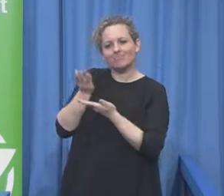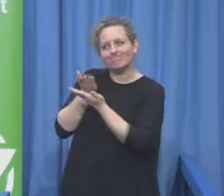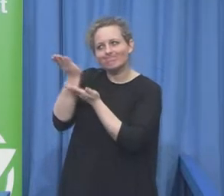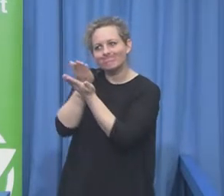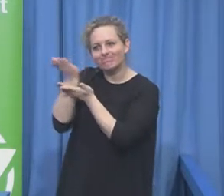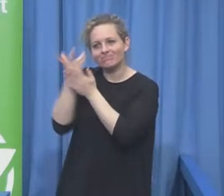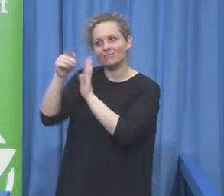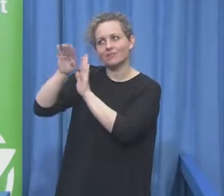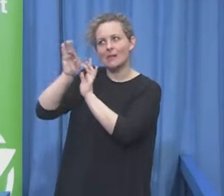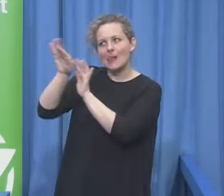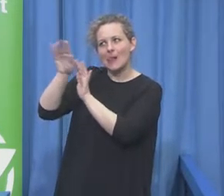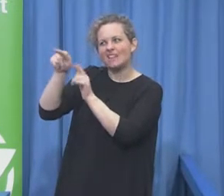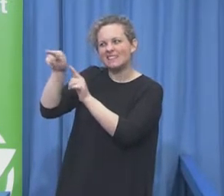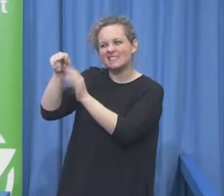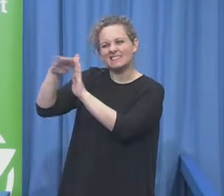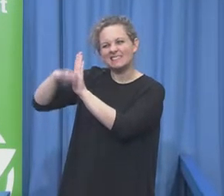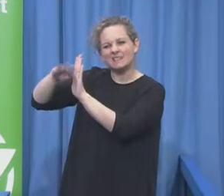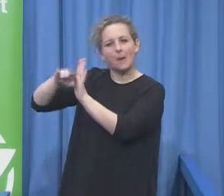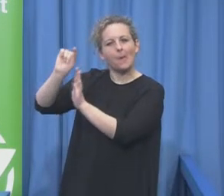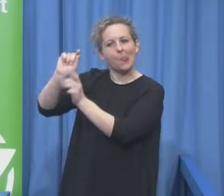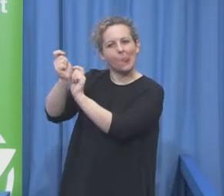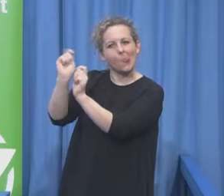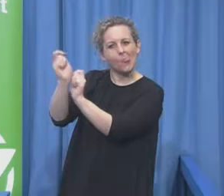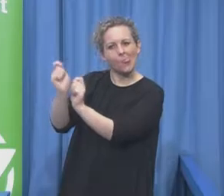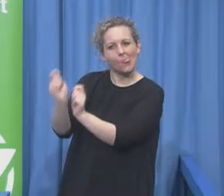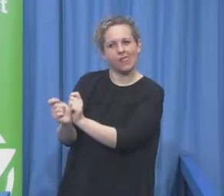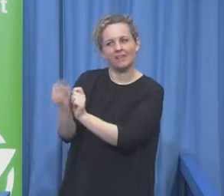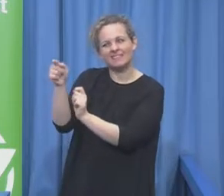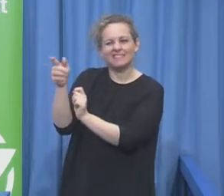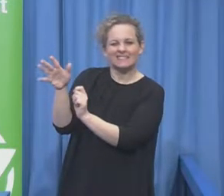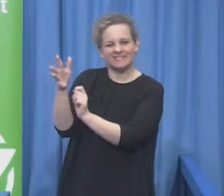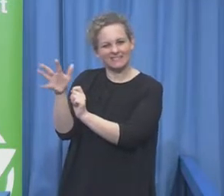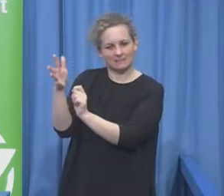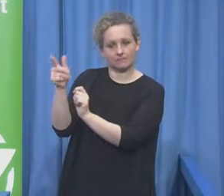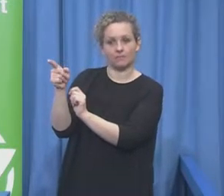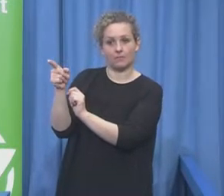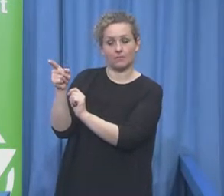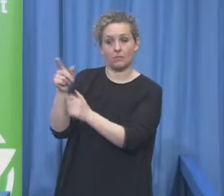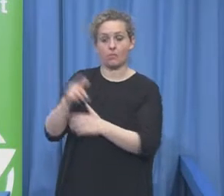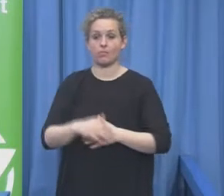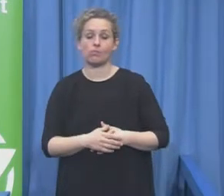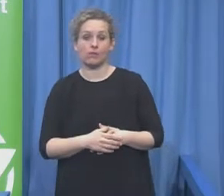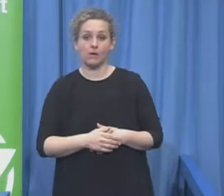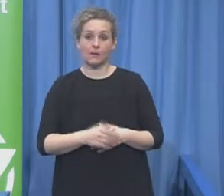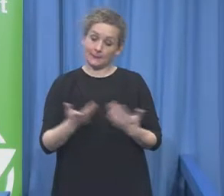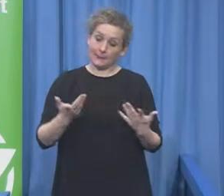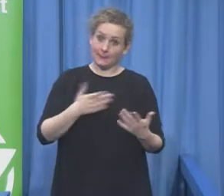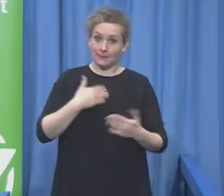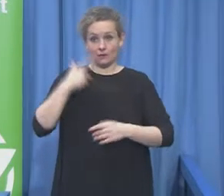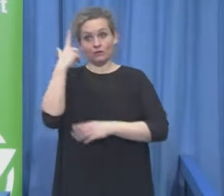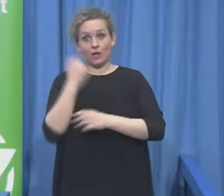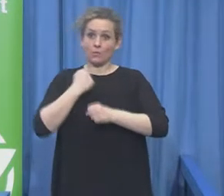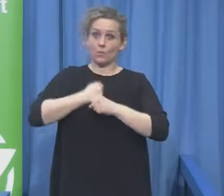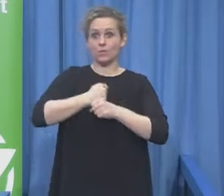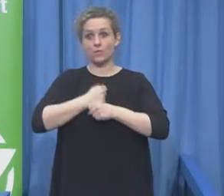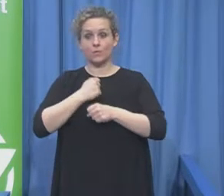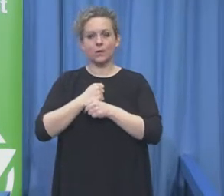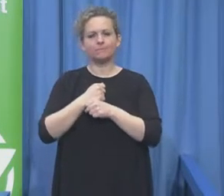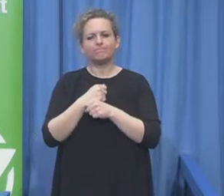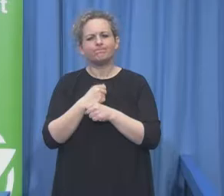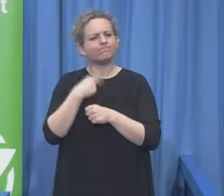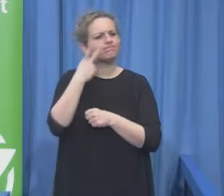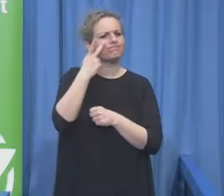So when we started working, we were very clear that how we are going to bring the market forces into it, how we co-create the training modules, and